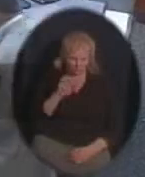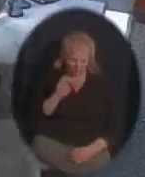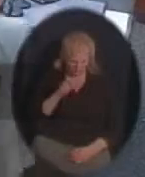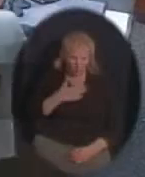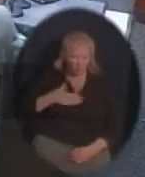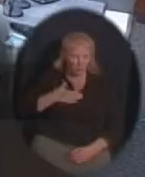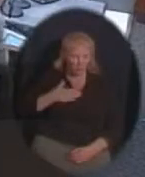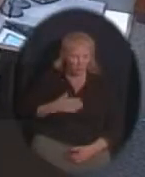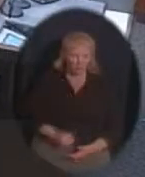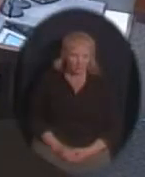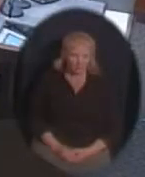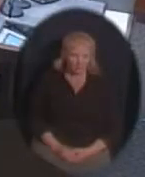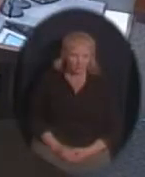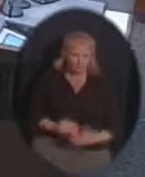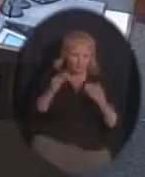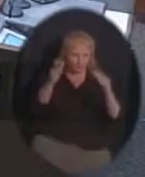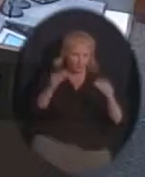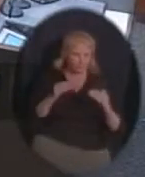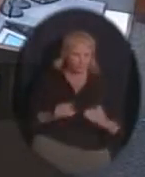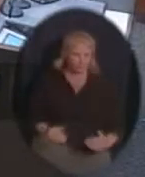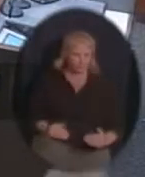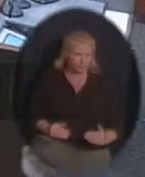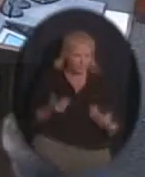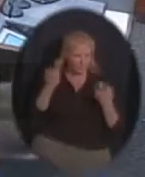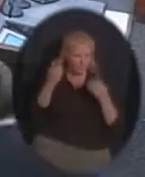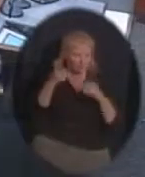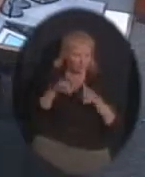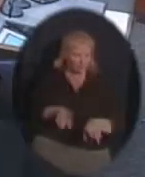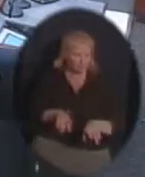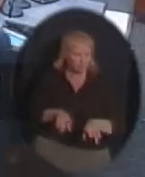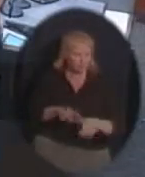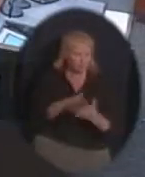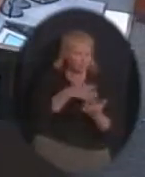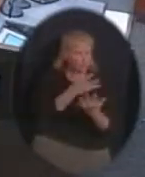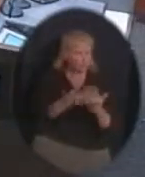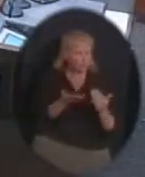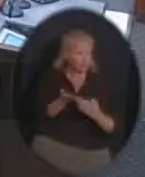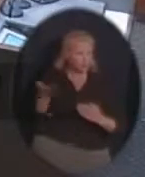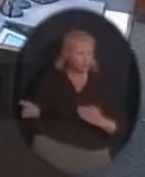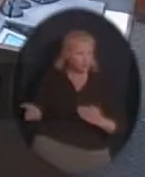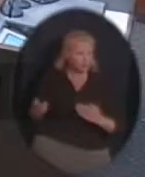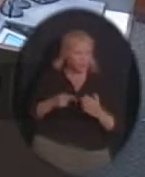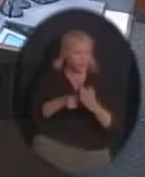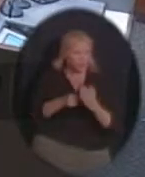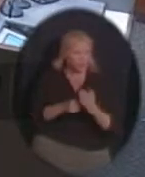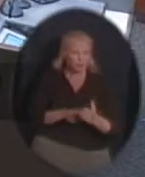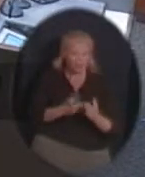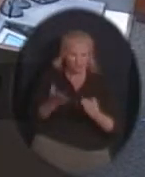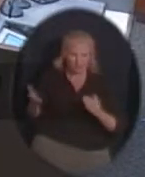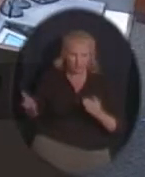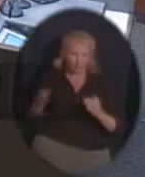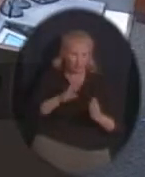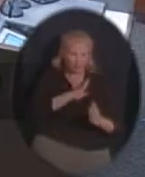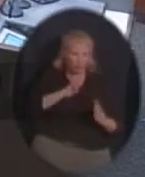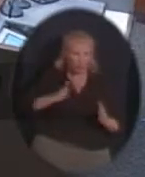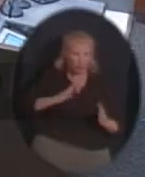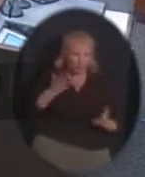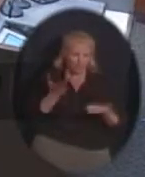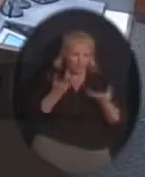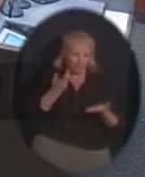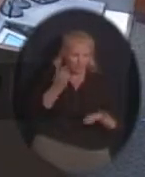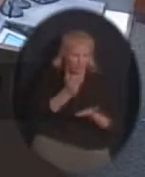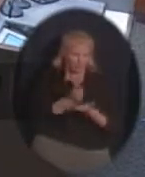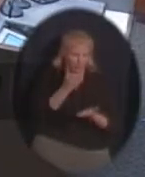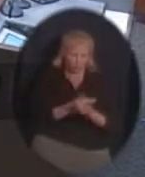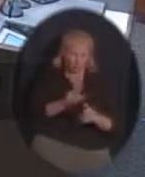We'll move to the consent agenda items. These are agenda items that represent matters the board may approve without detailed discussion. Any item on the consent agenda may be